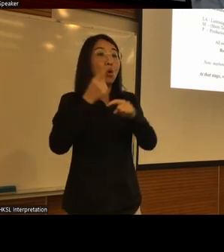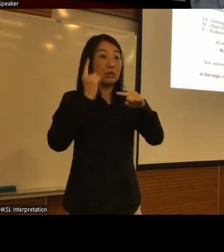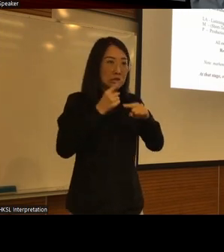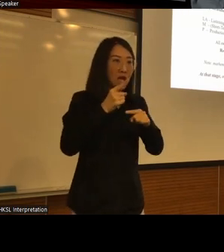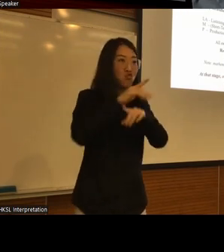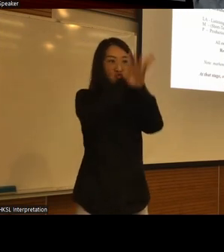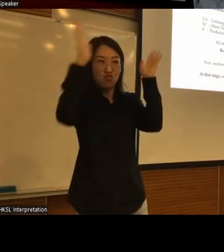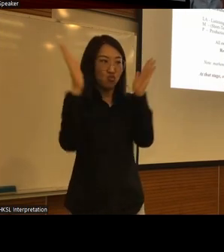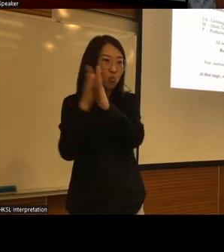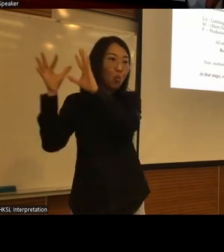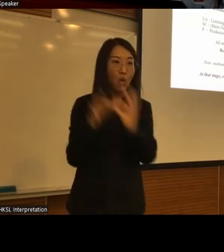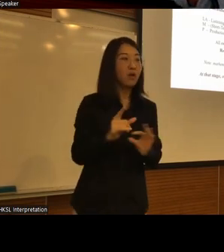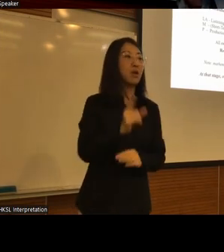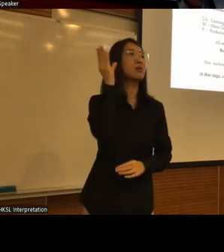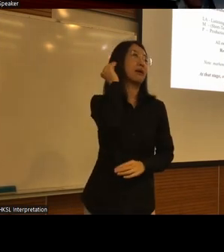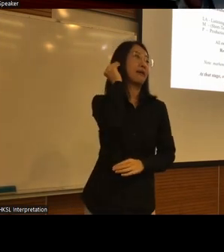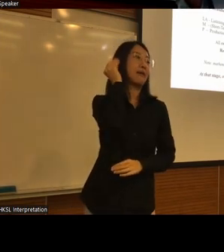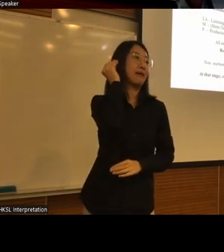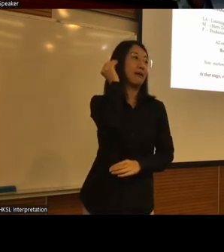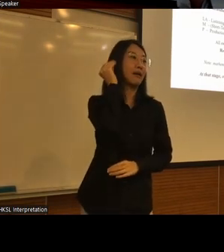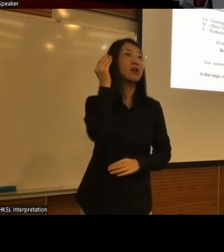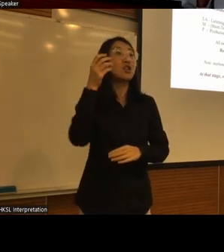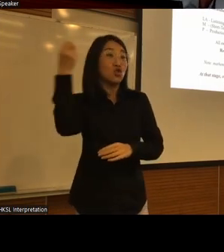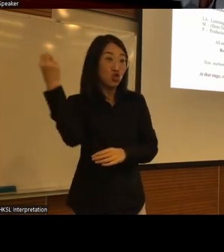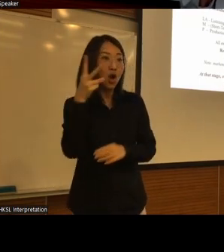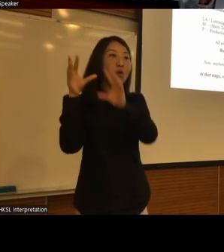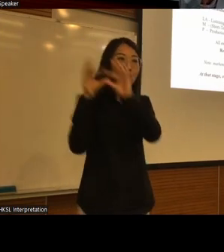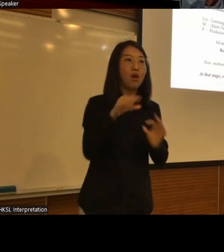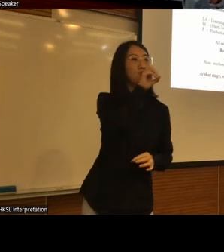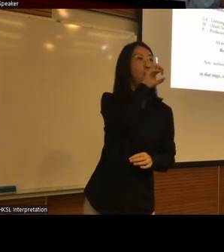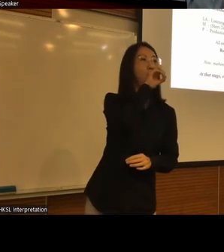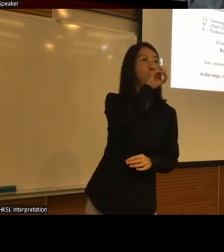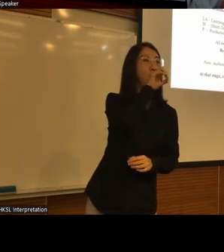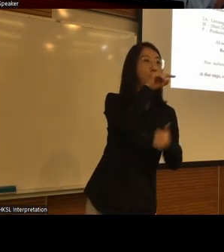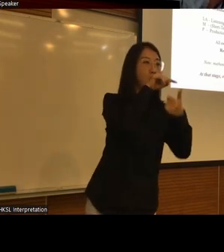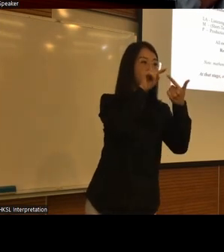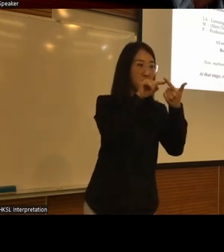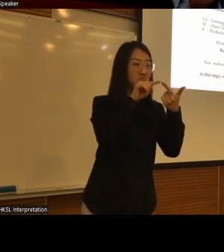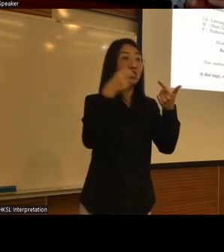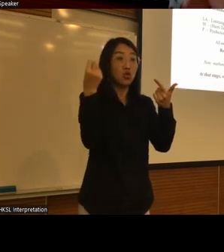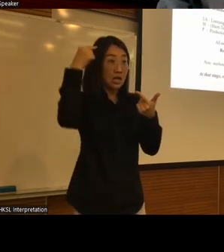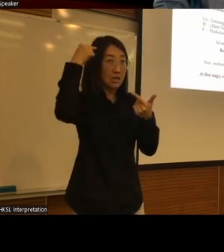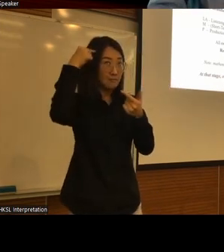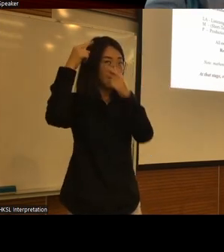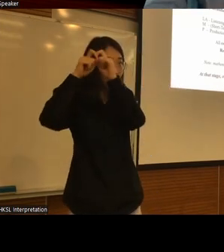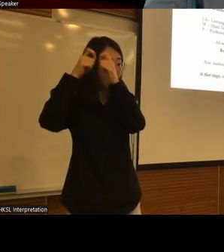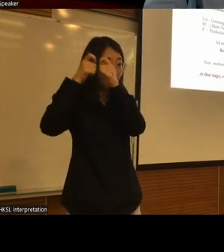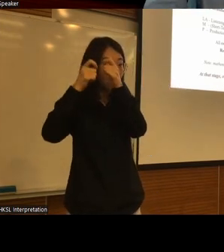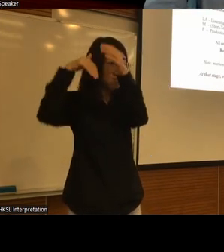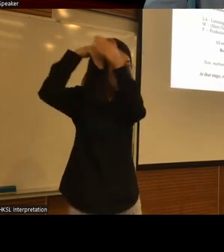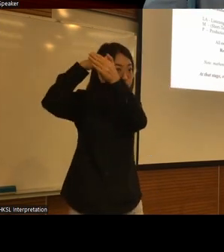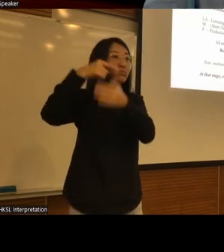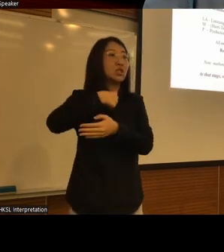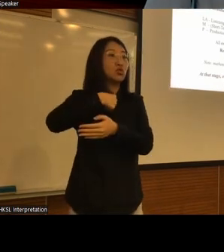listening, everything that has to do with speaking, and everything that has to do with keeping information in memory for a short